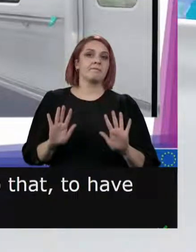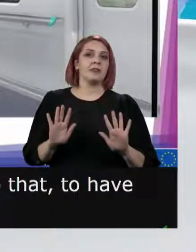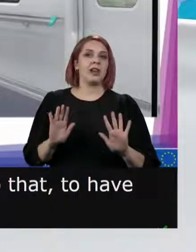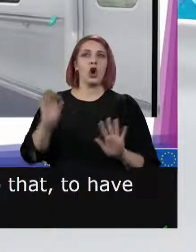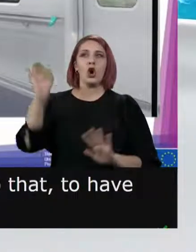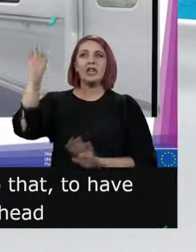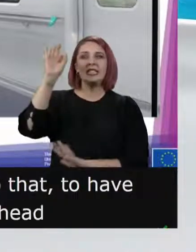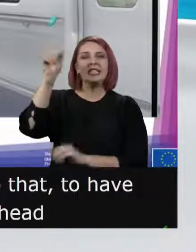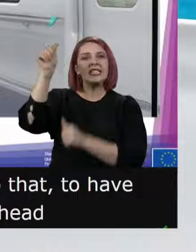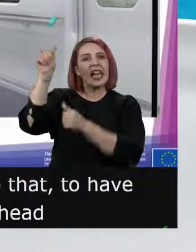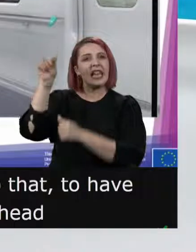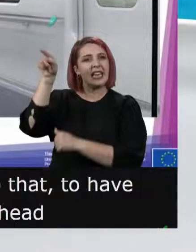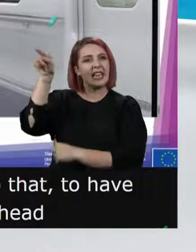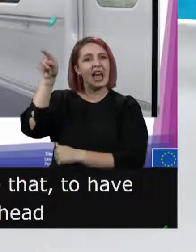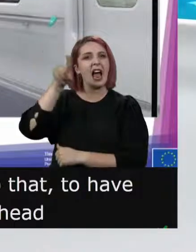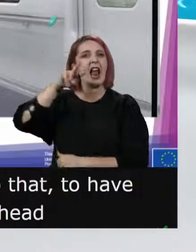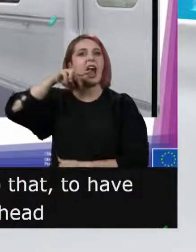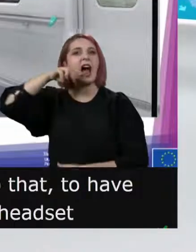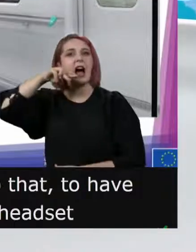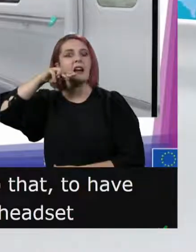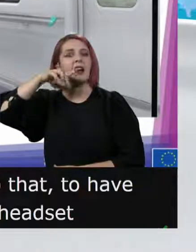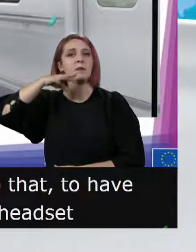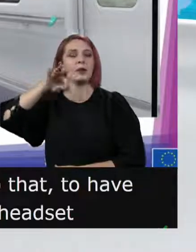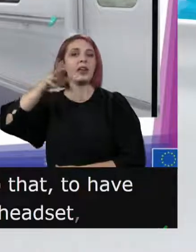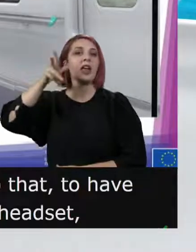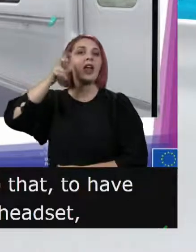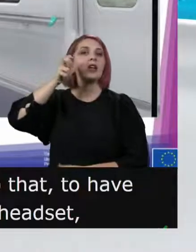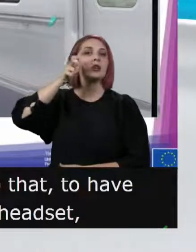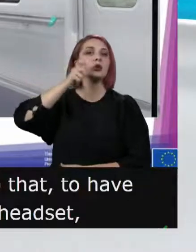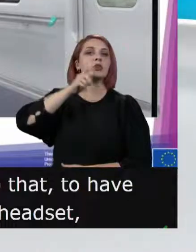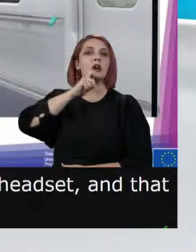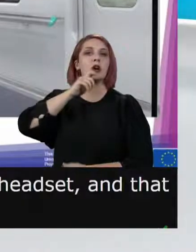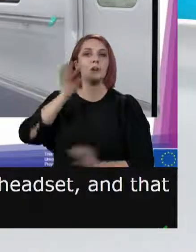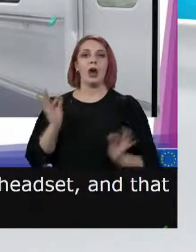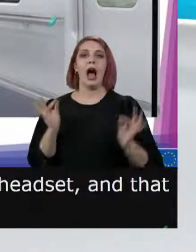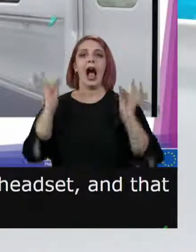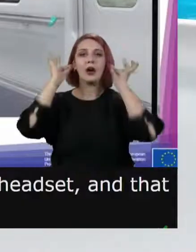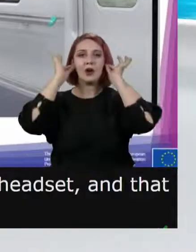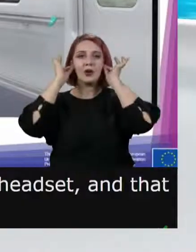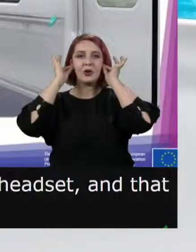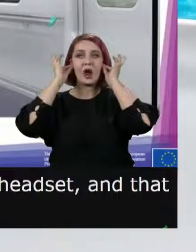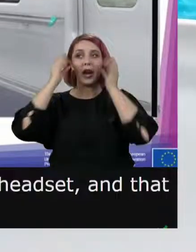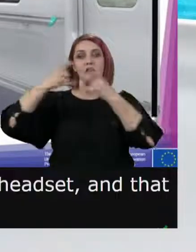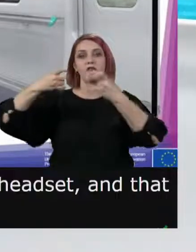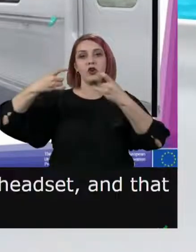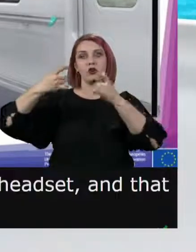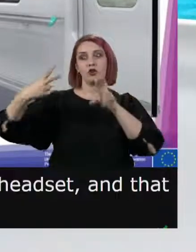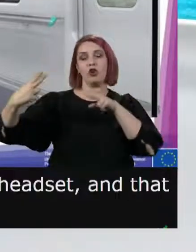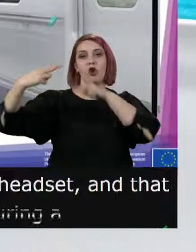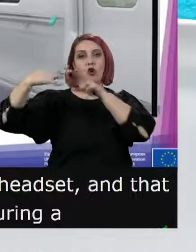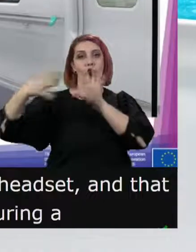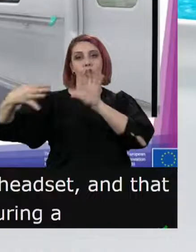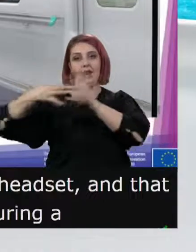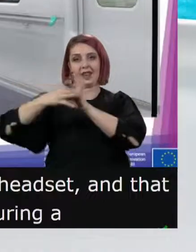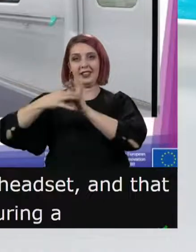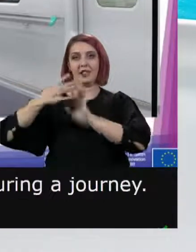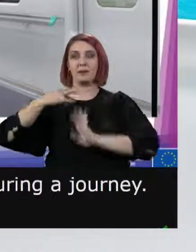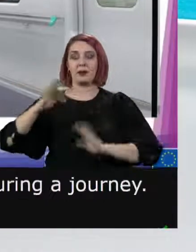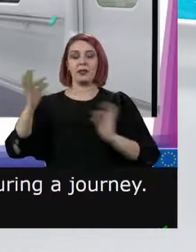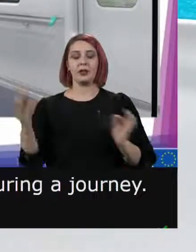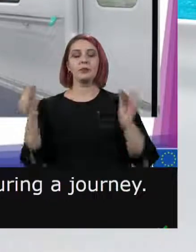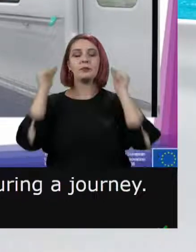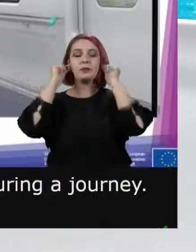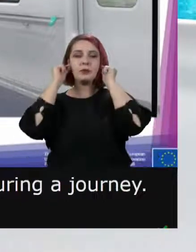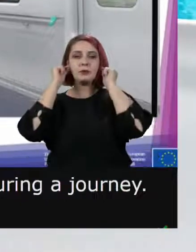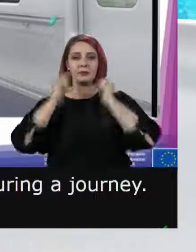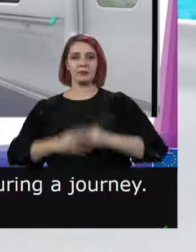a much wider range of information during a journey. It could offer more than stop announcements,